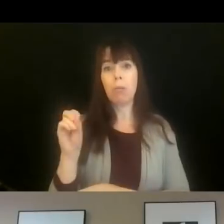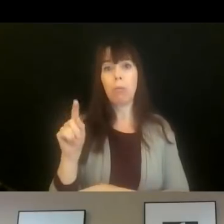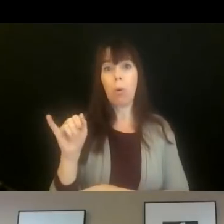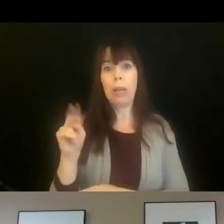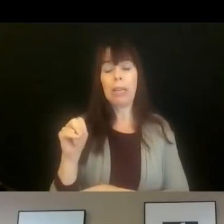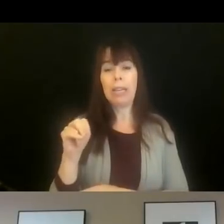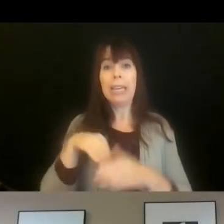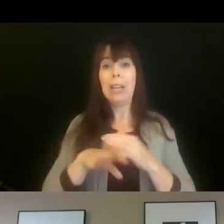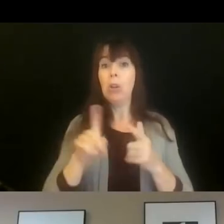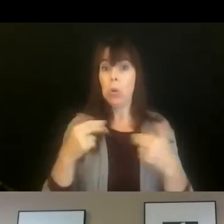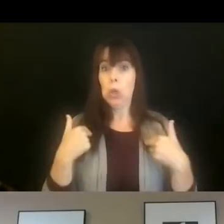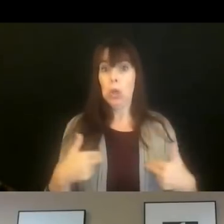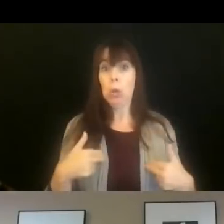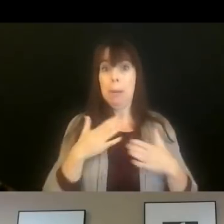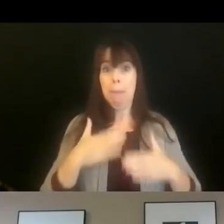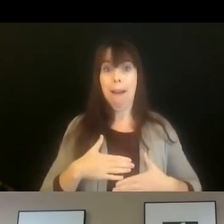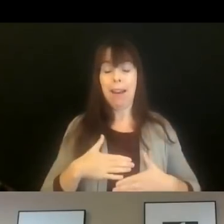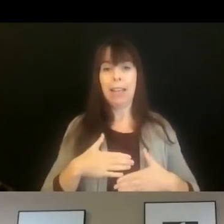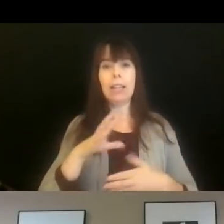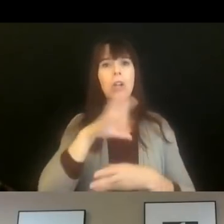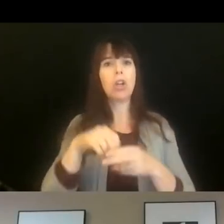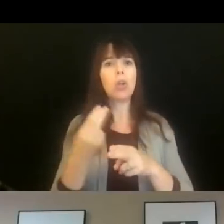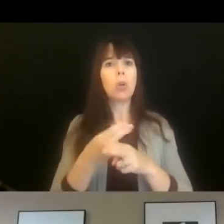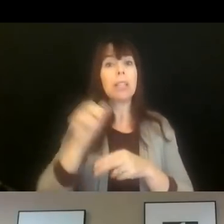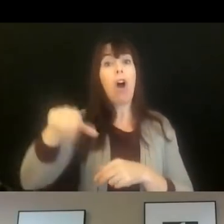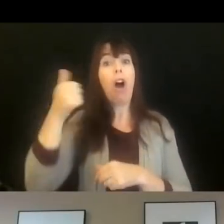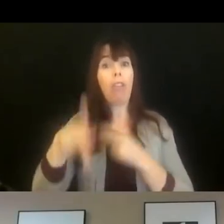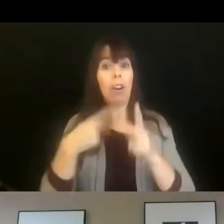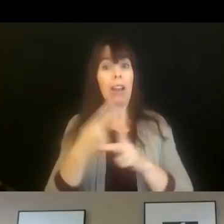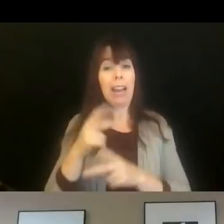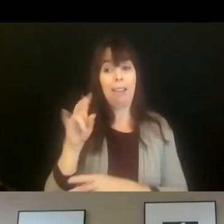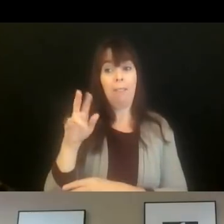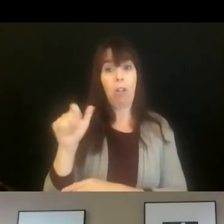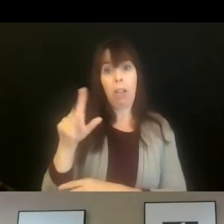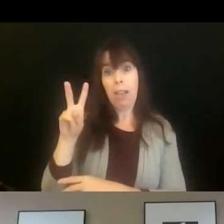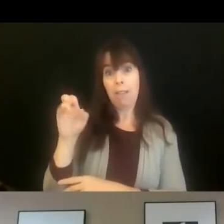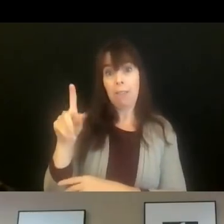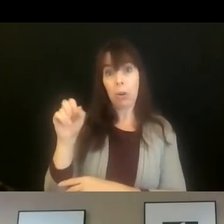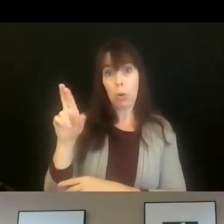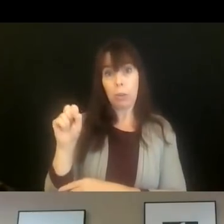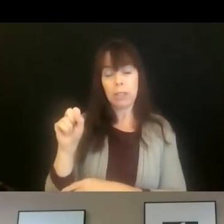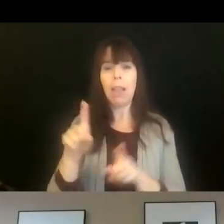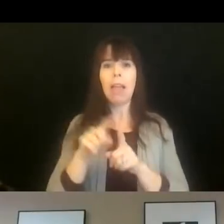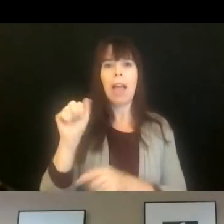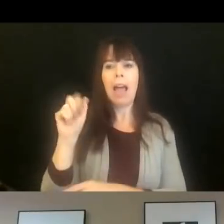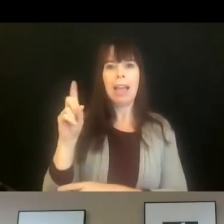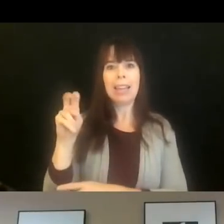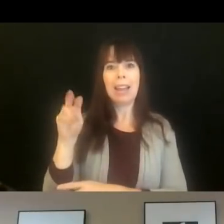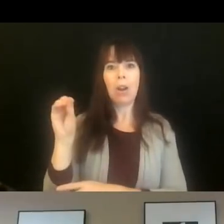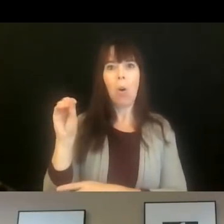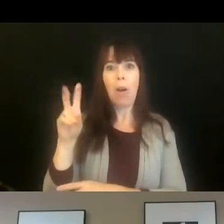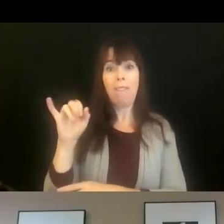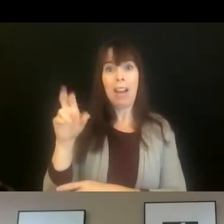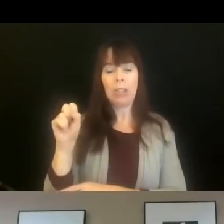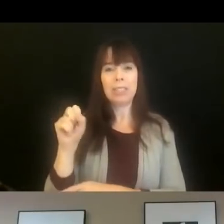the human body. And that included using other viral vectors, for example, the adenovirus, which is like a common cold